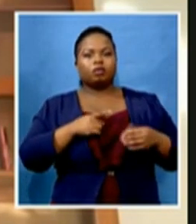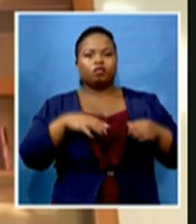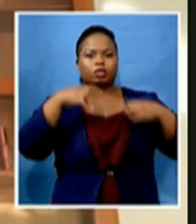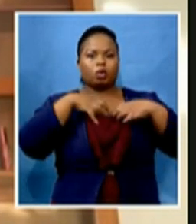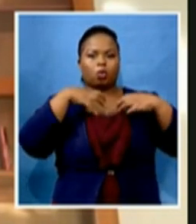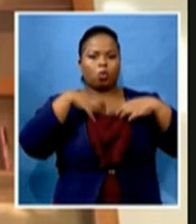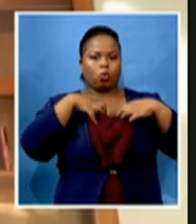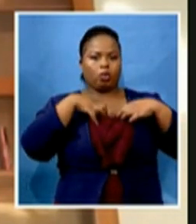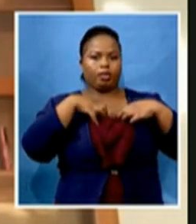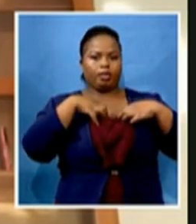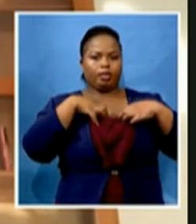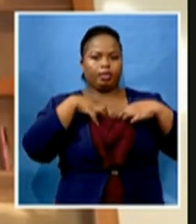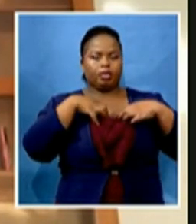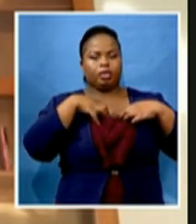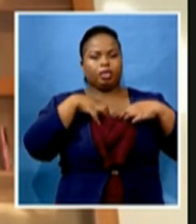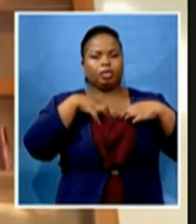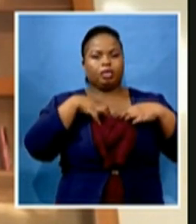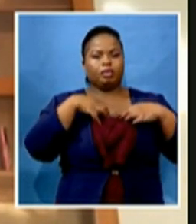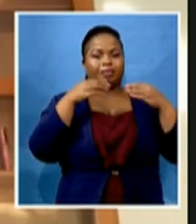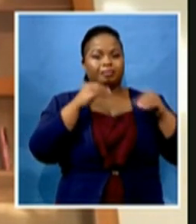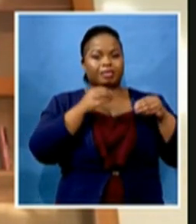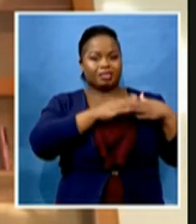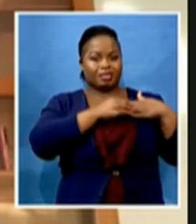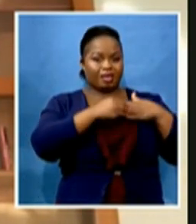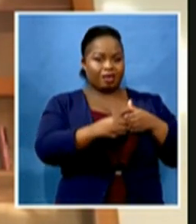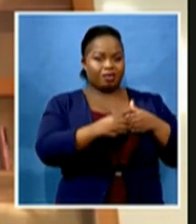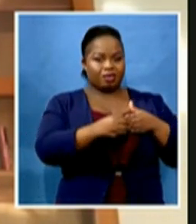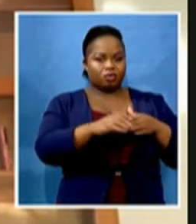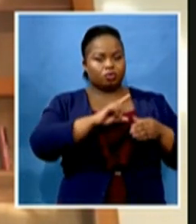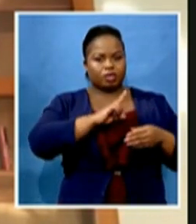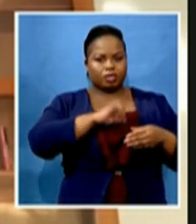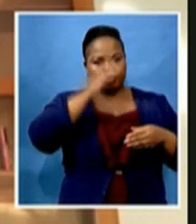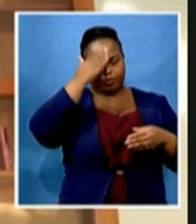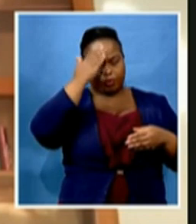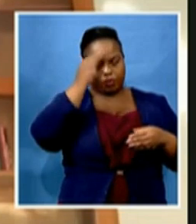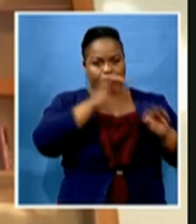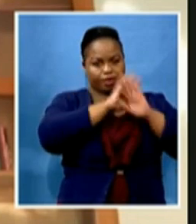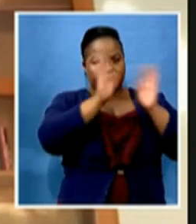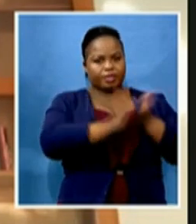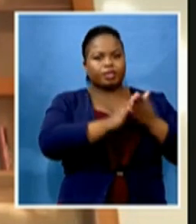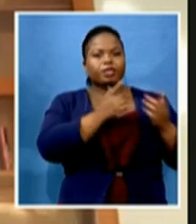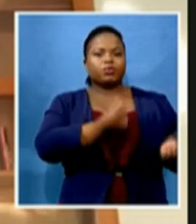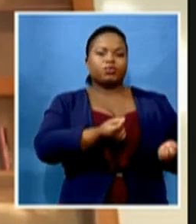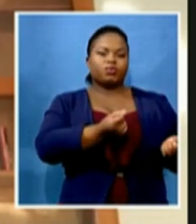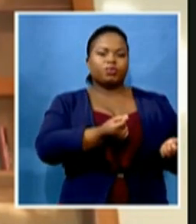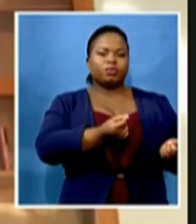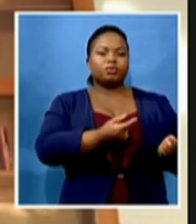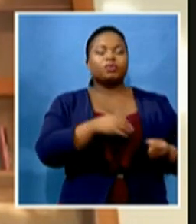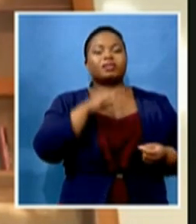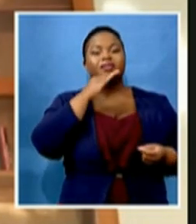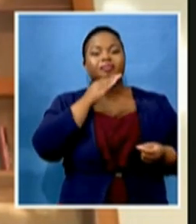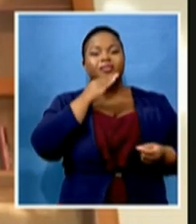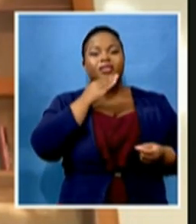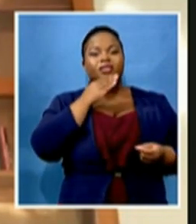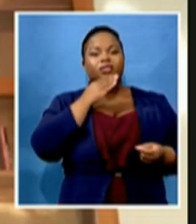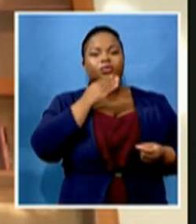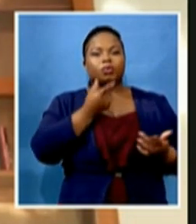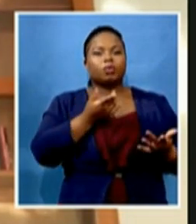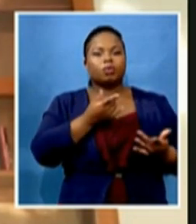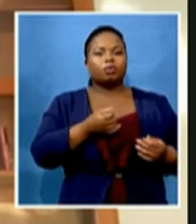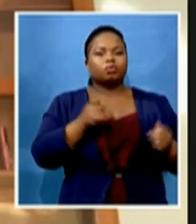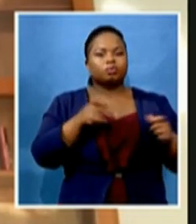guidance so that they know what they're doing. So all of that means that there's a huge conversation going on in South Africa. We will